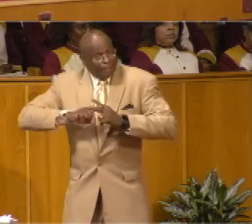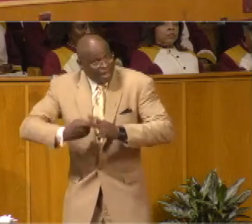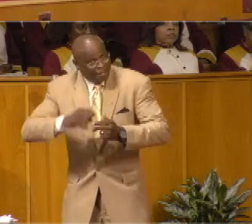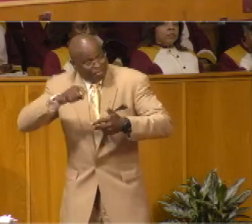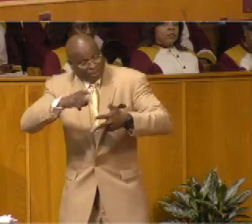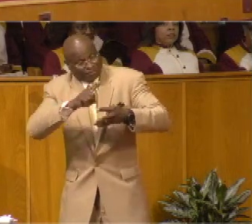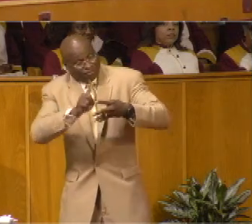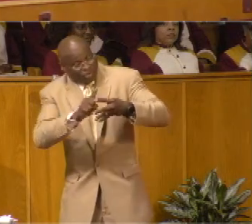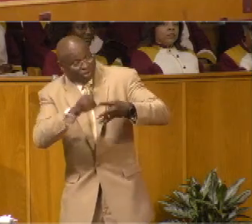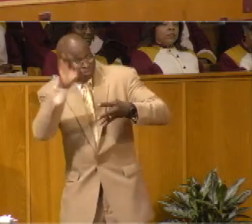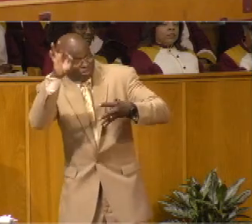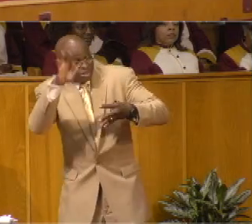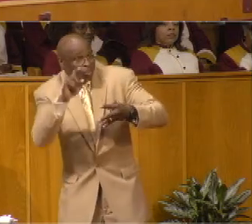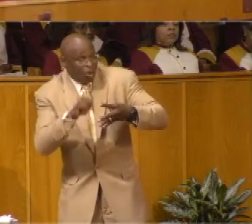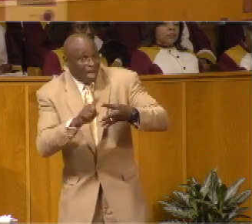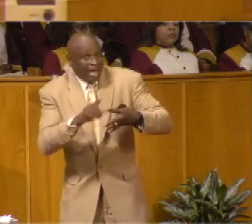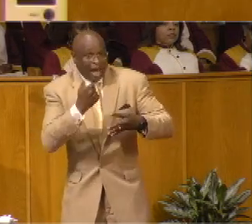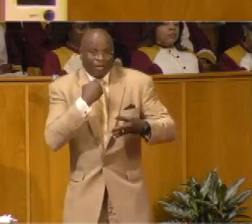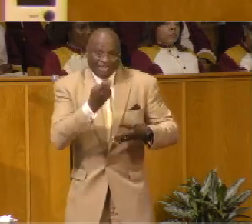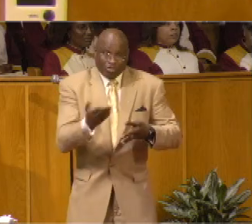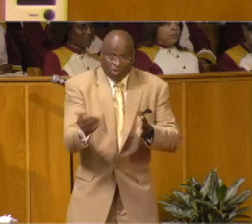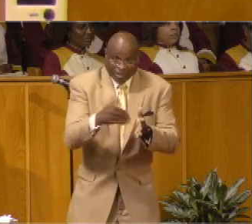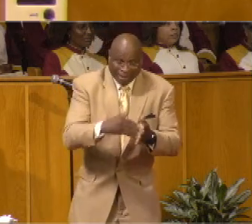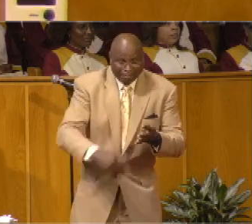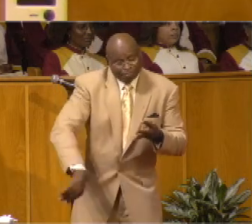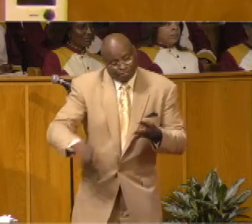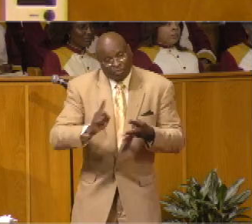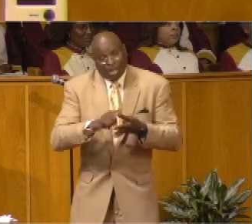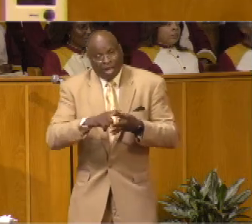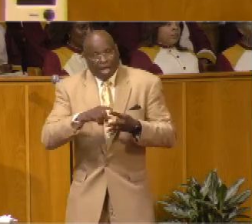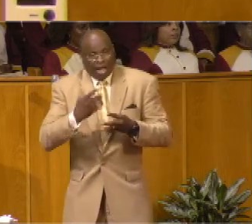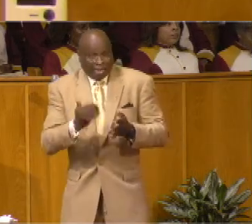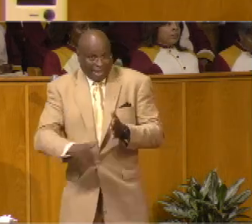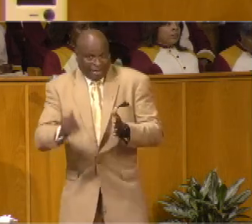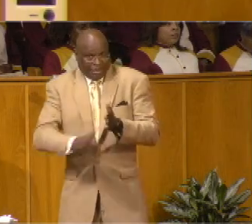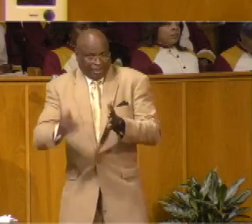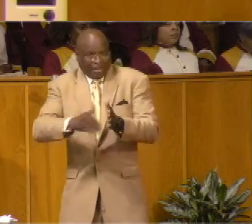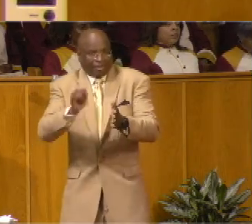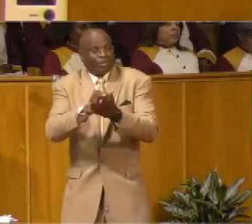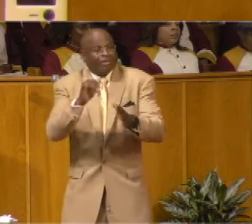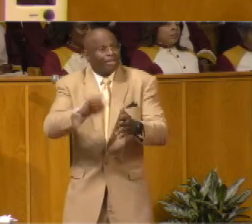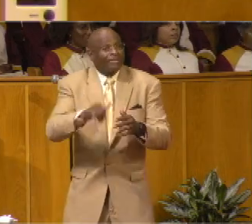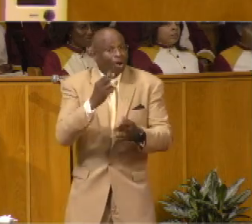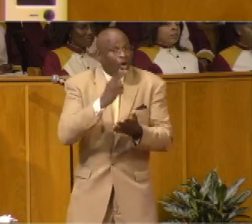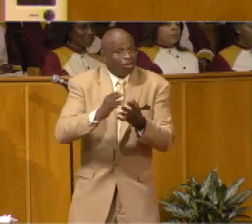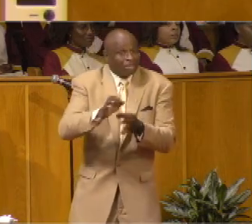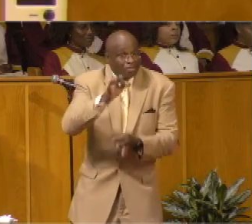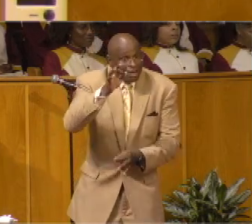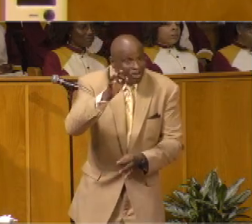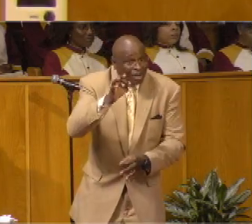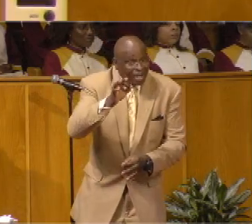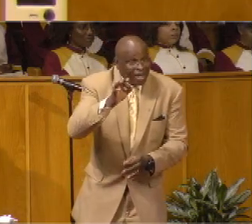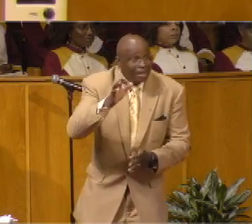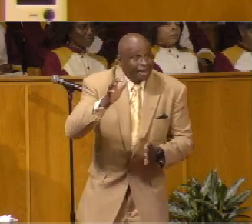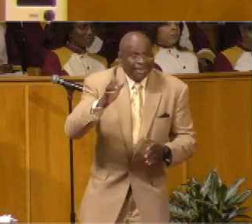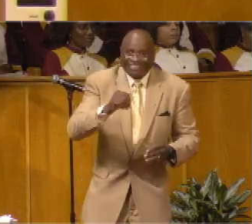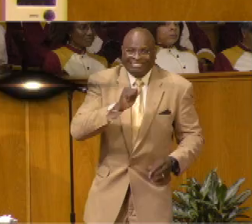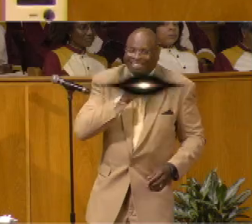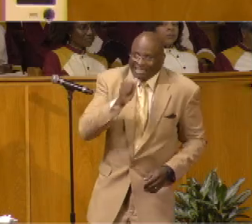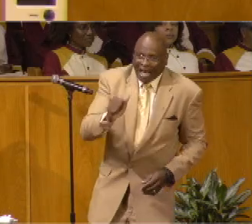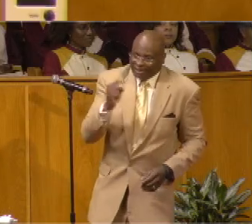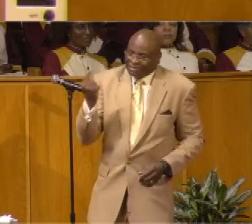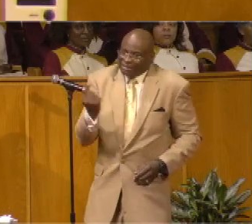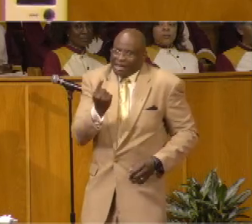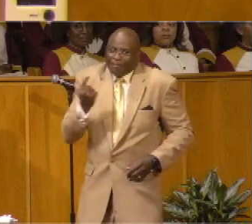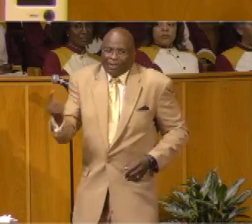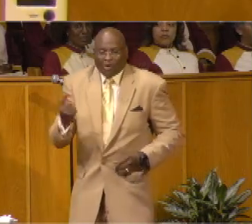with a foundational truth that I will reiterate repeatedly until we're done, and that is that the Holy Spirit does not simply